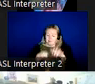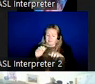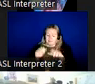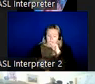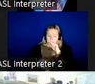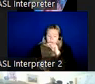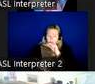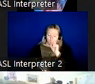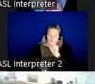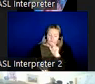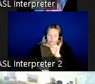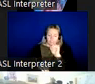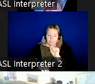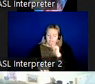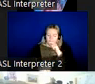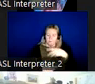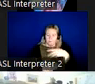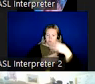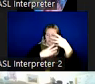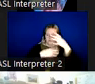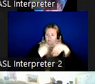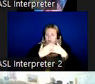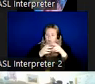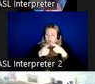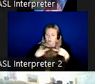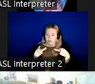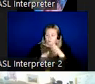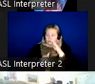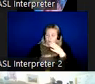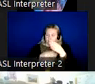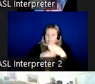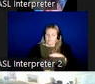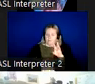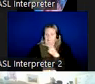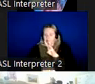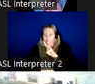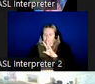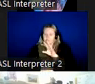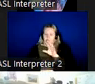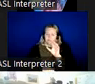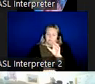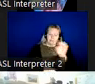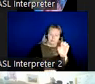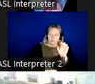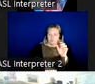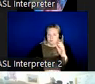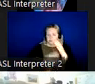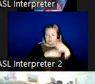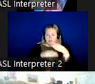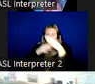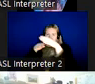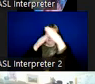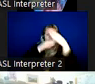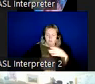kits, all the locations will come up. Like they'll be separated by Western, Avalon, Eastern, and so forth.